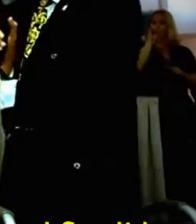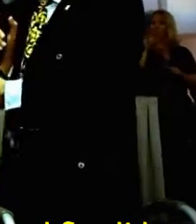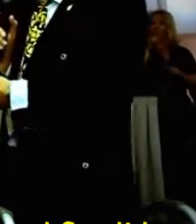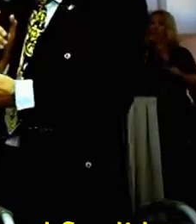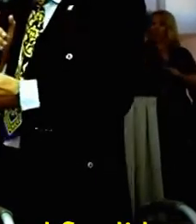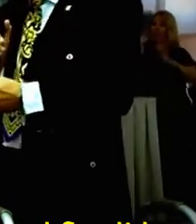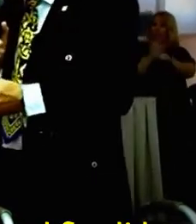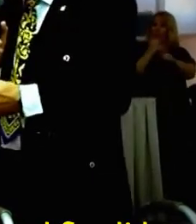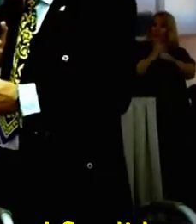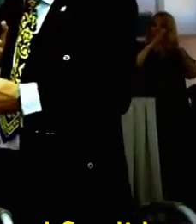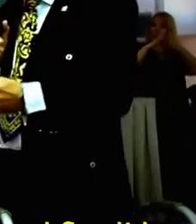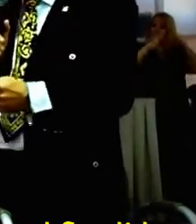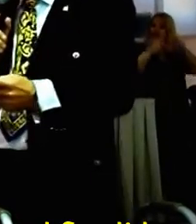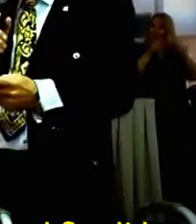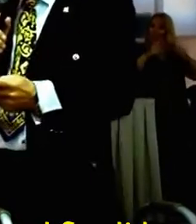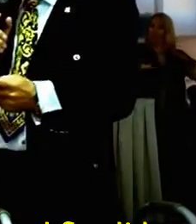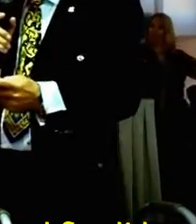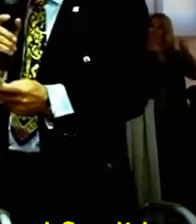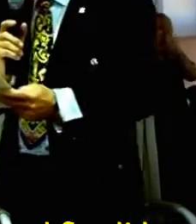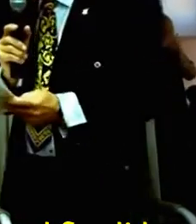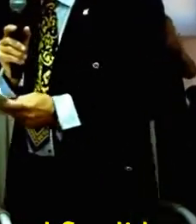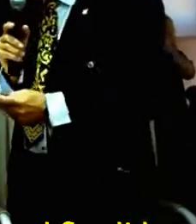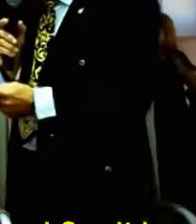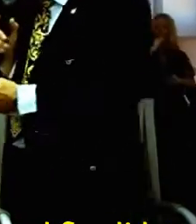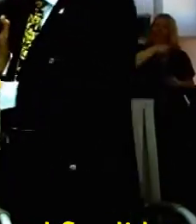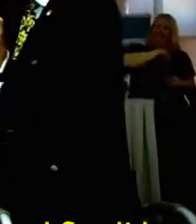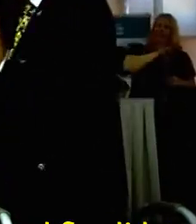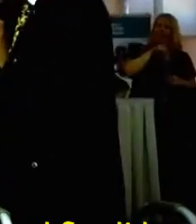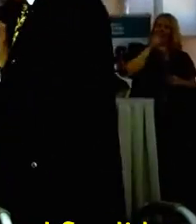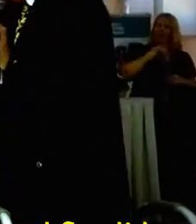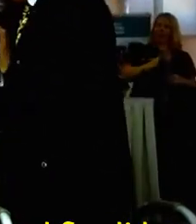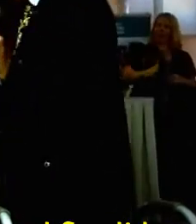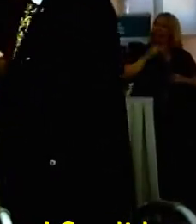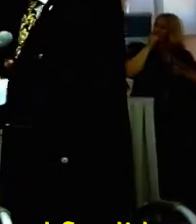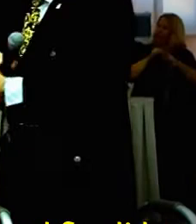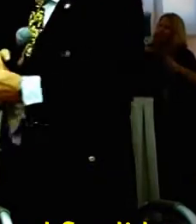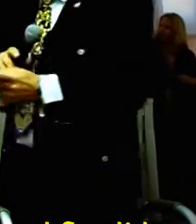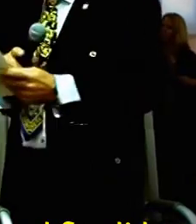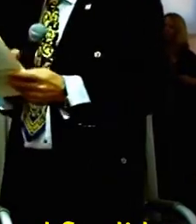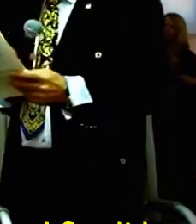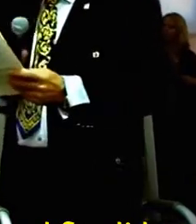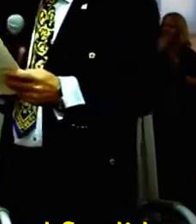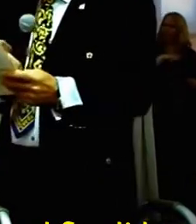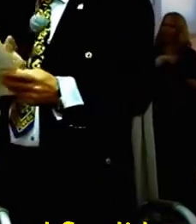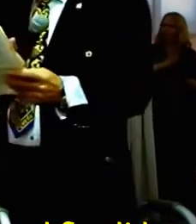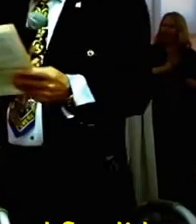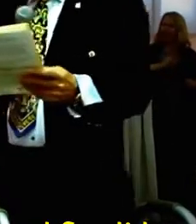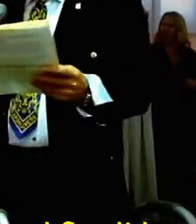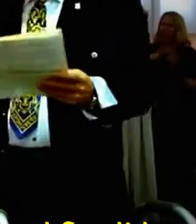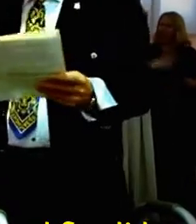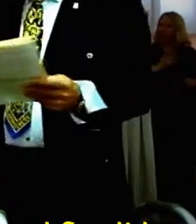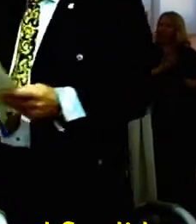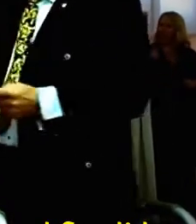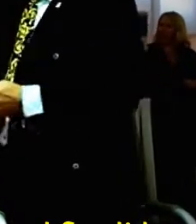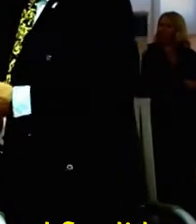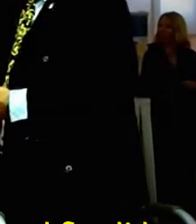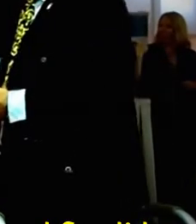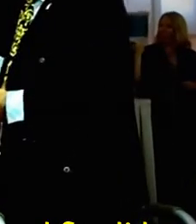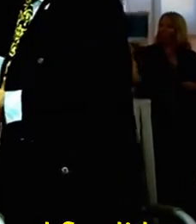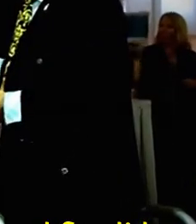to discriminate against all the other candidates. I recall how upset you were, okay, when you were unable